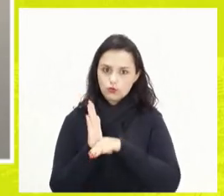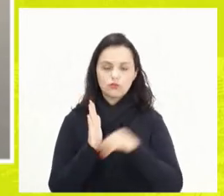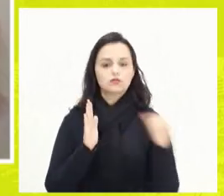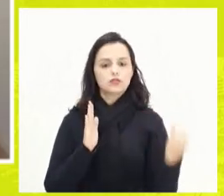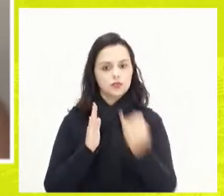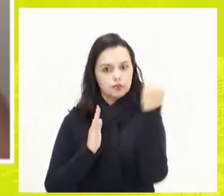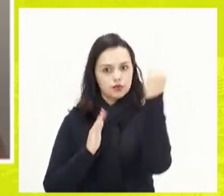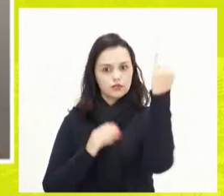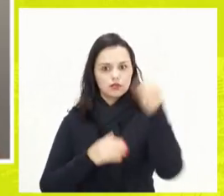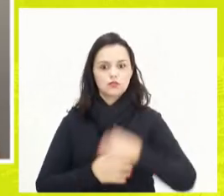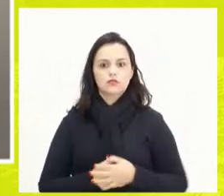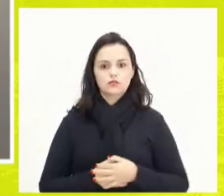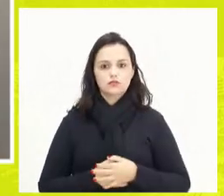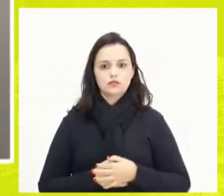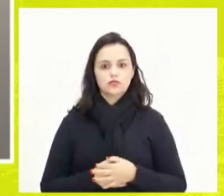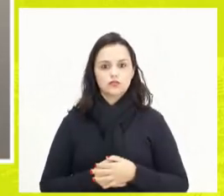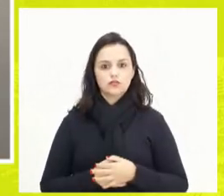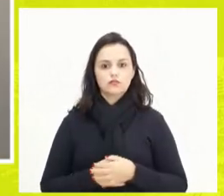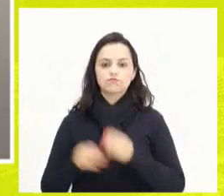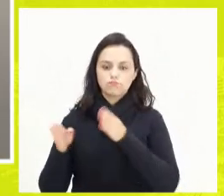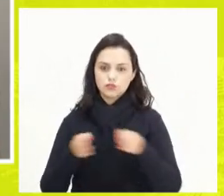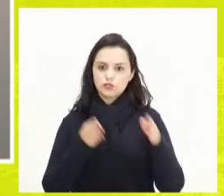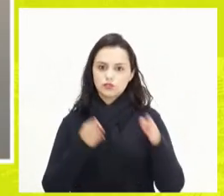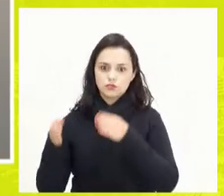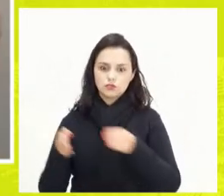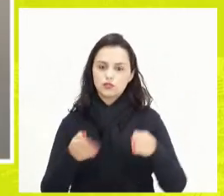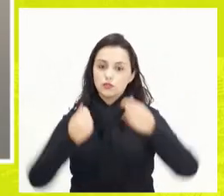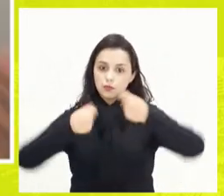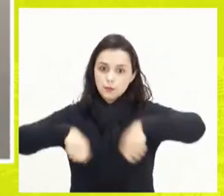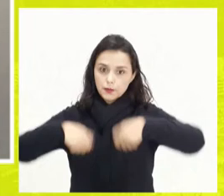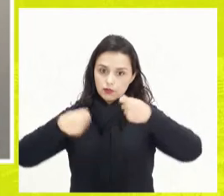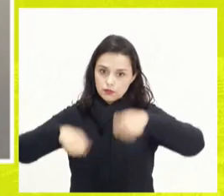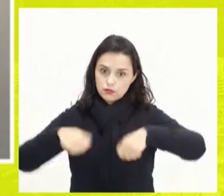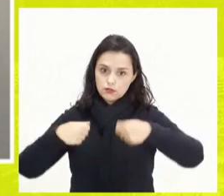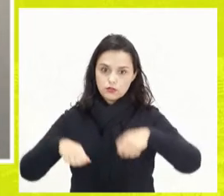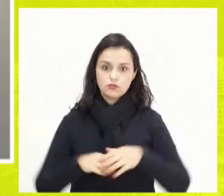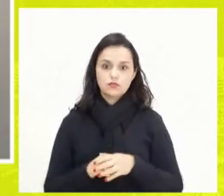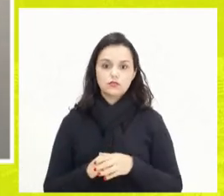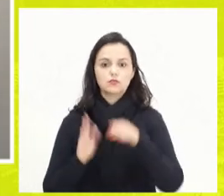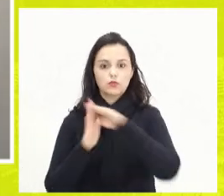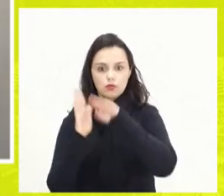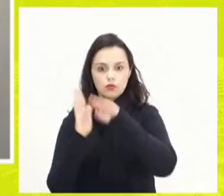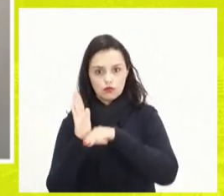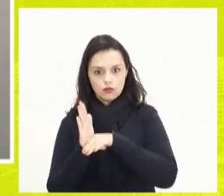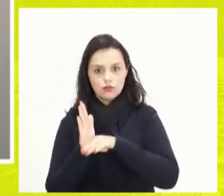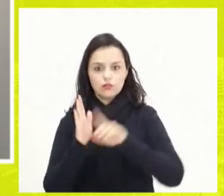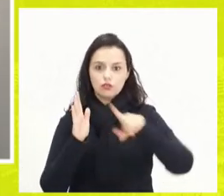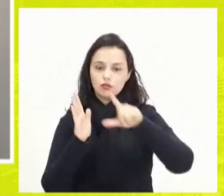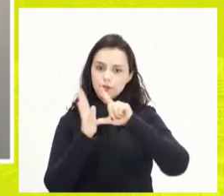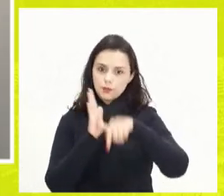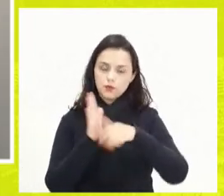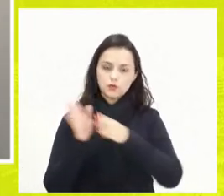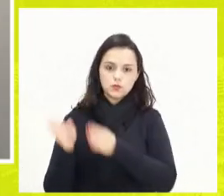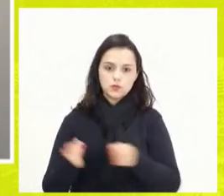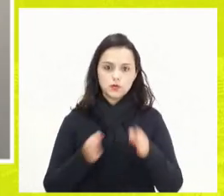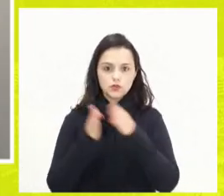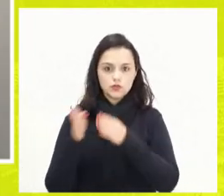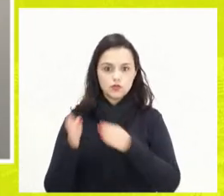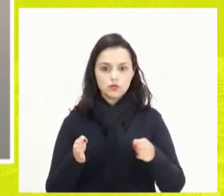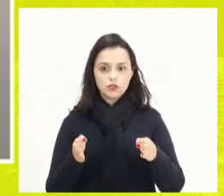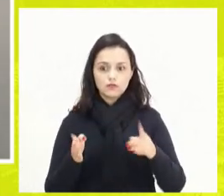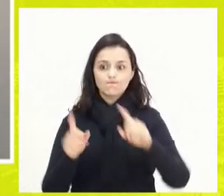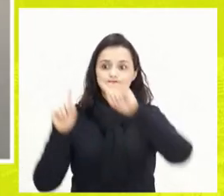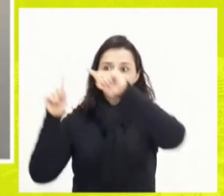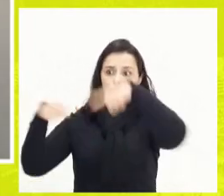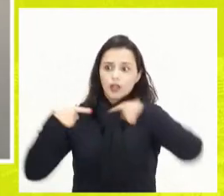including the procedures the procedures that must be taken and the protocols when an attack happens what